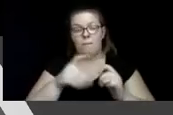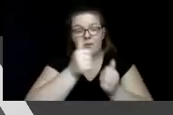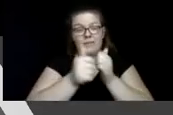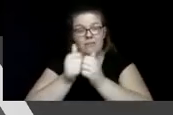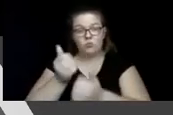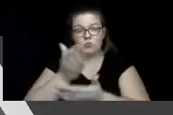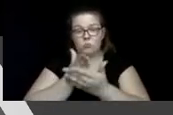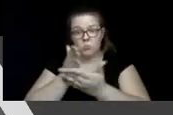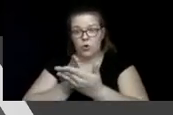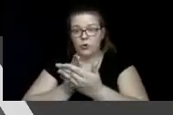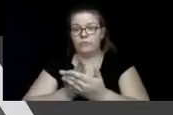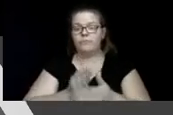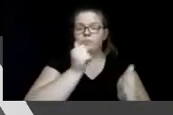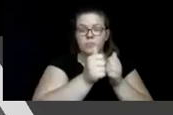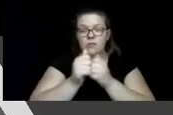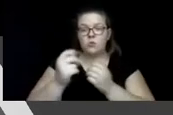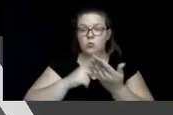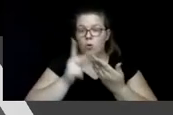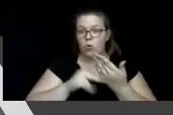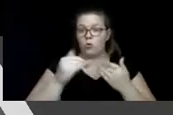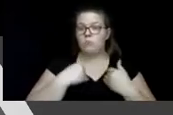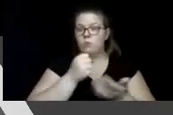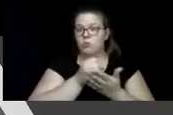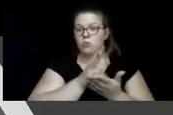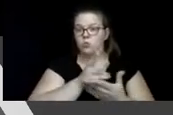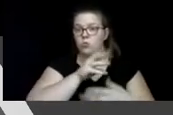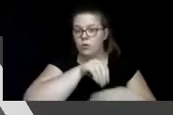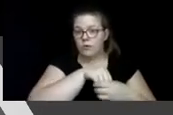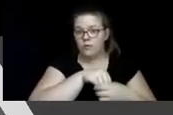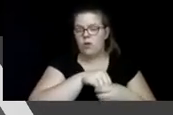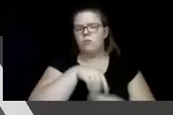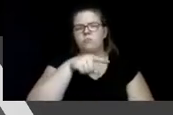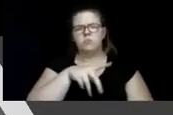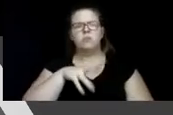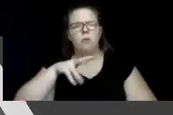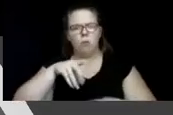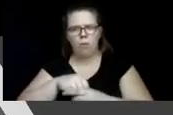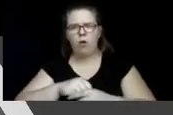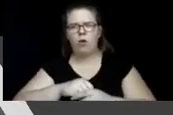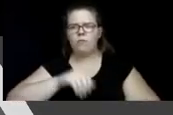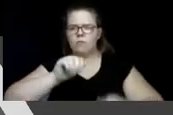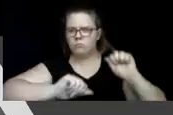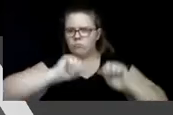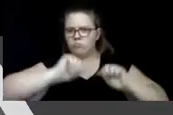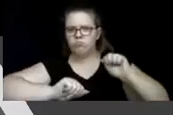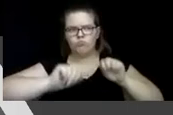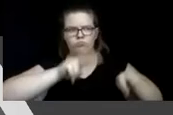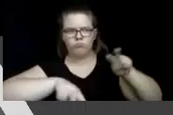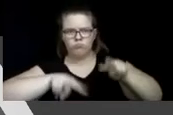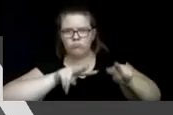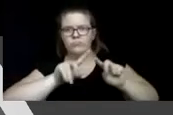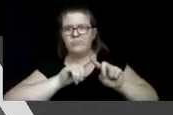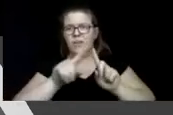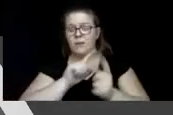programs who have social work involved, that is part of the assessment. But there's not a